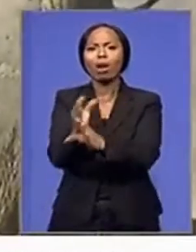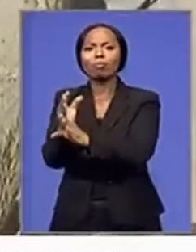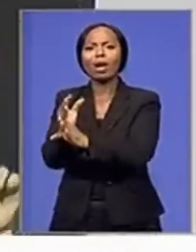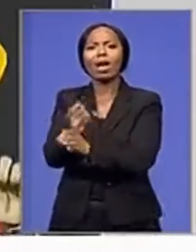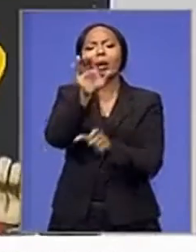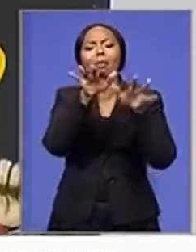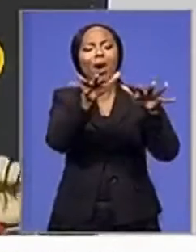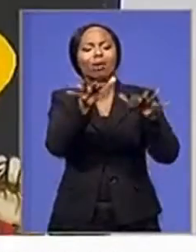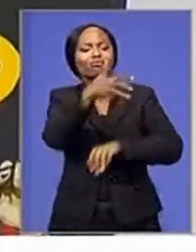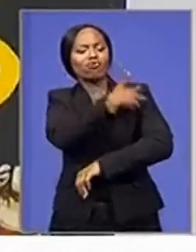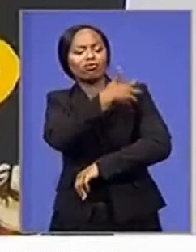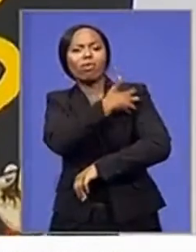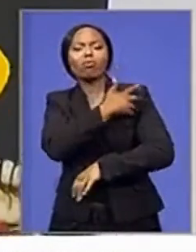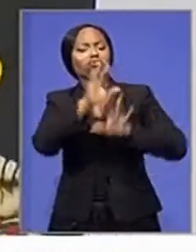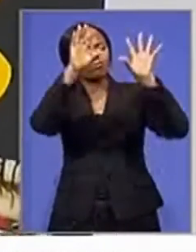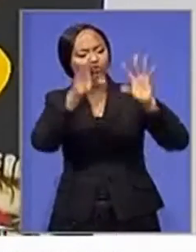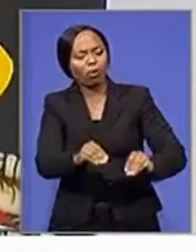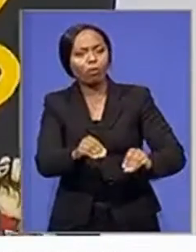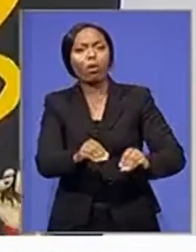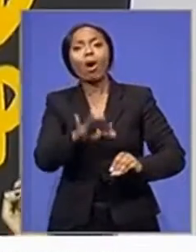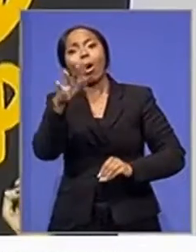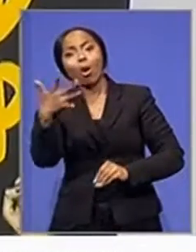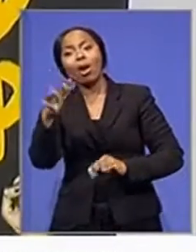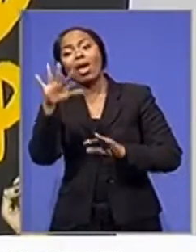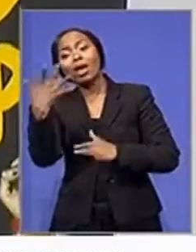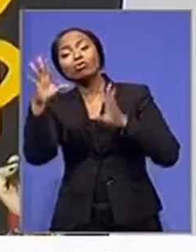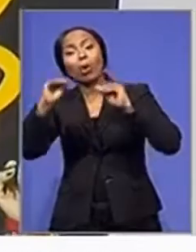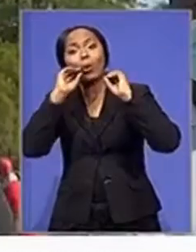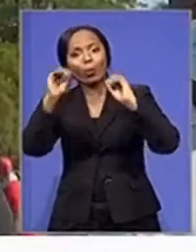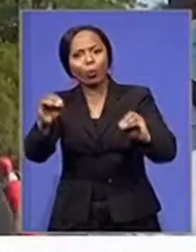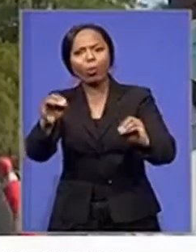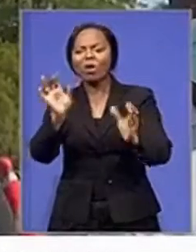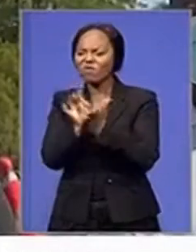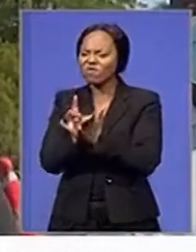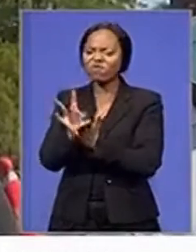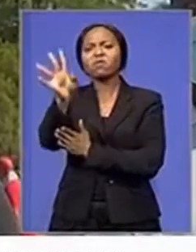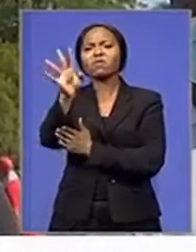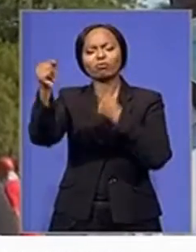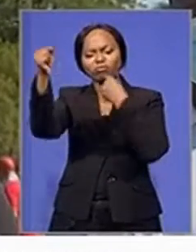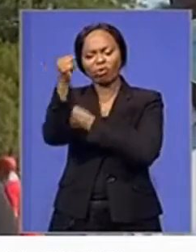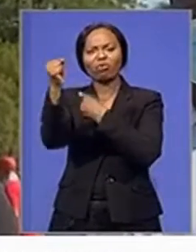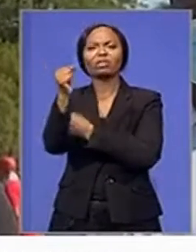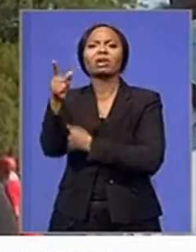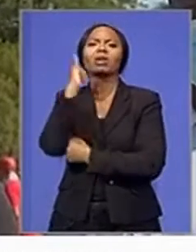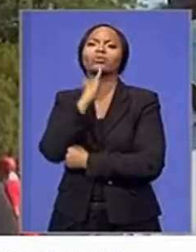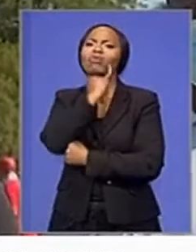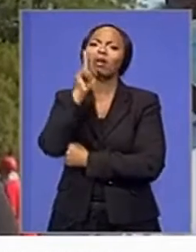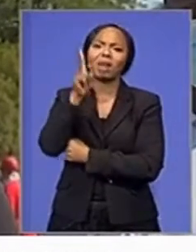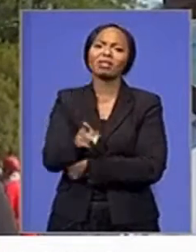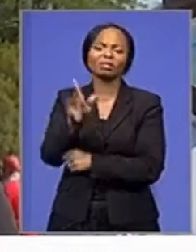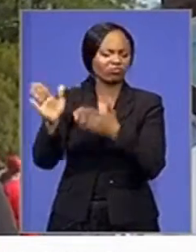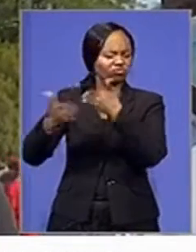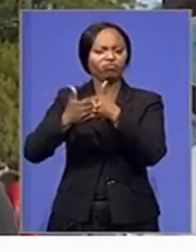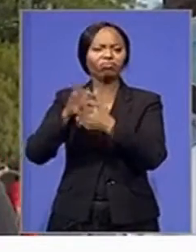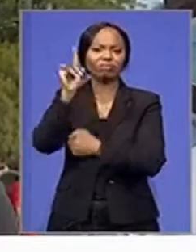Palestina kgotsa ntlokemedi ya Israele e kubiwe mo nageng. Even that move to downgrade the embassy is not